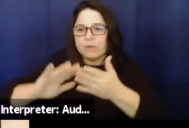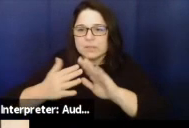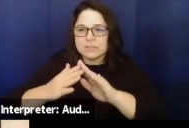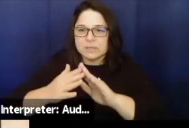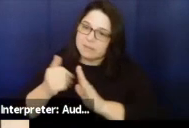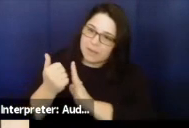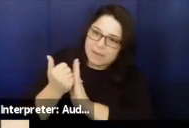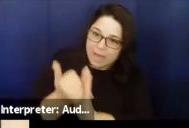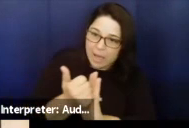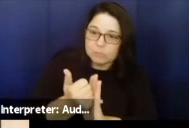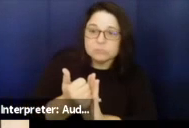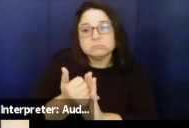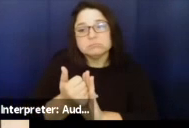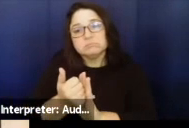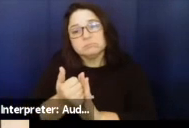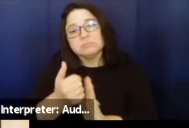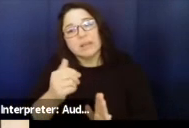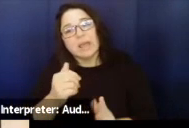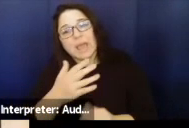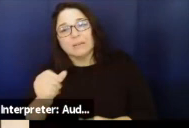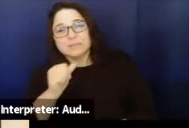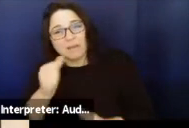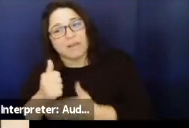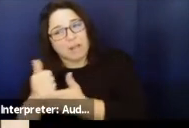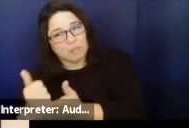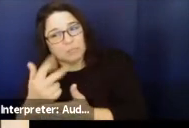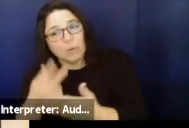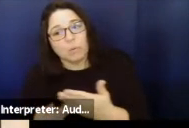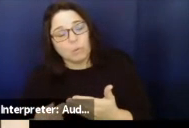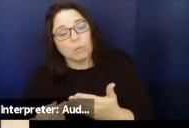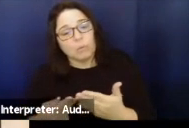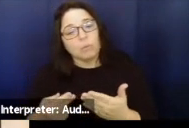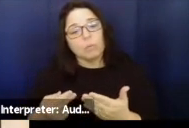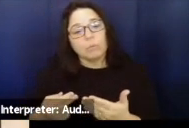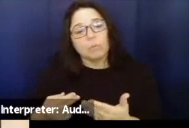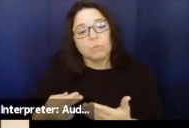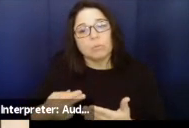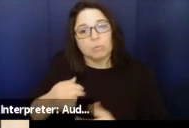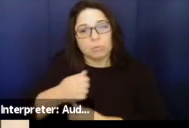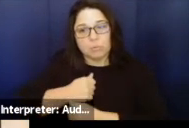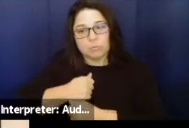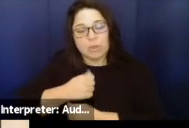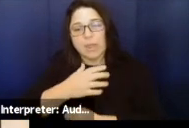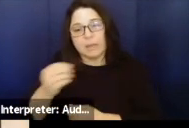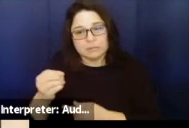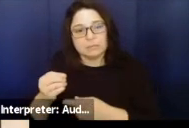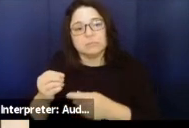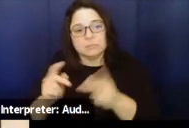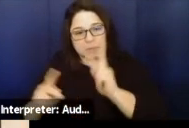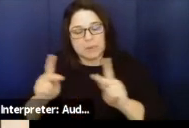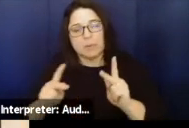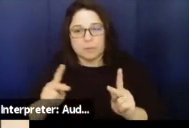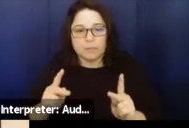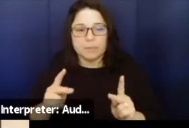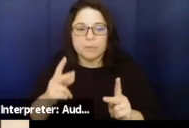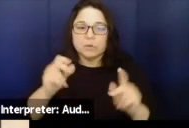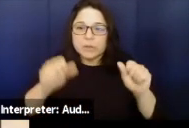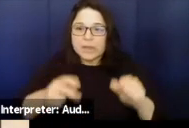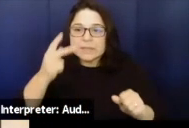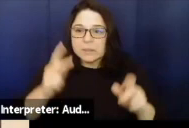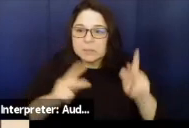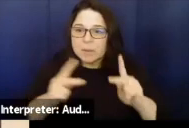illustration depicts, by the armed forces and citizens. And you can see people looting